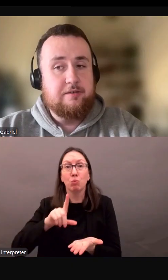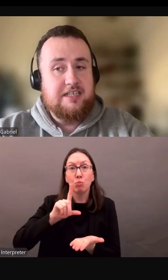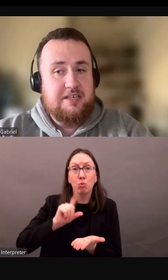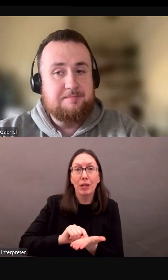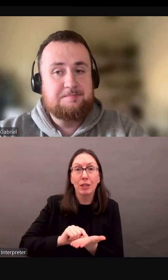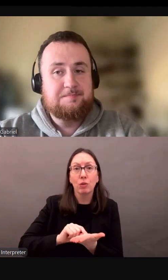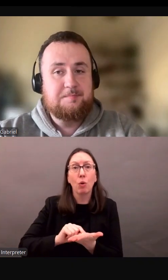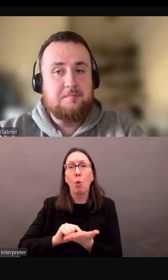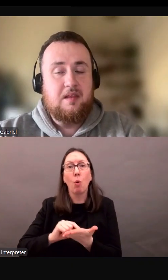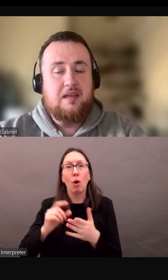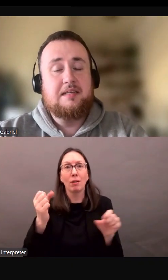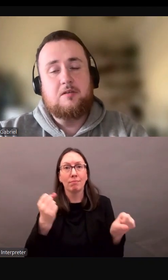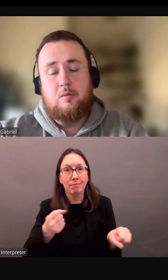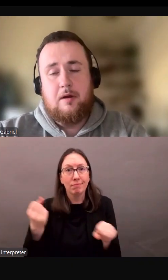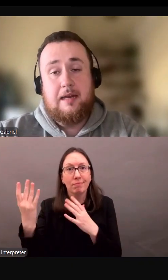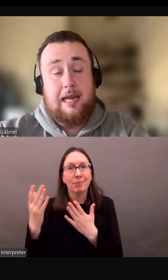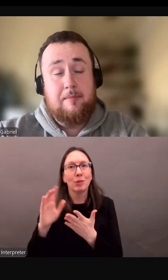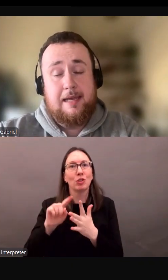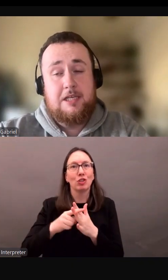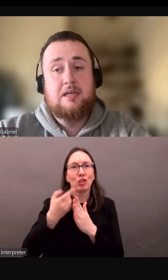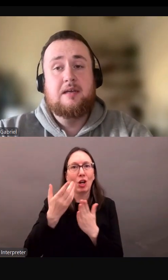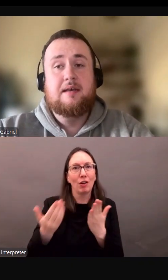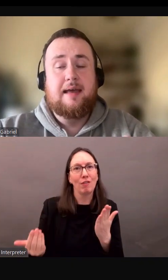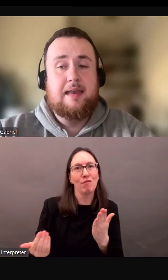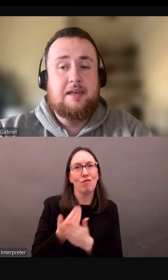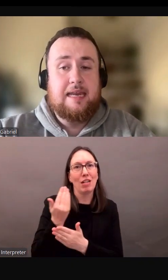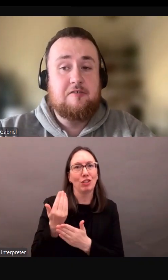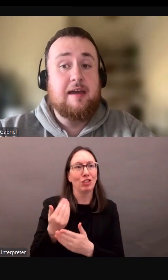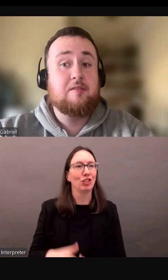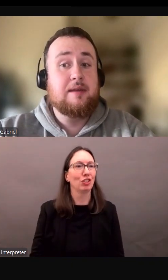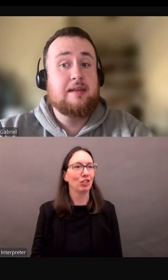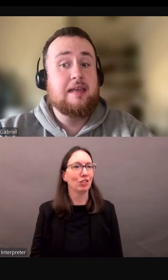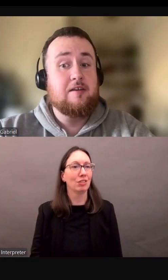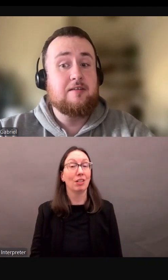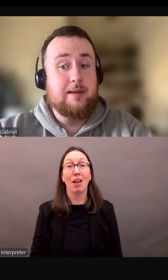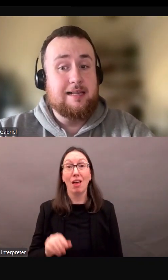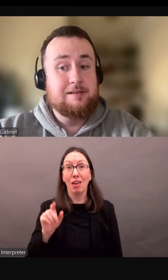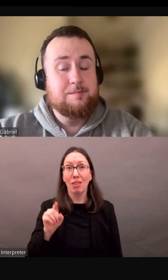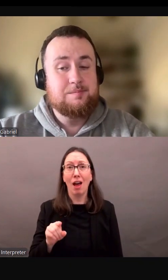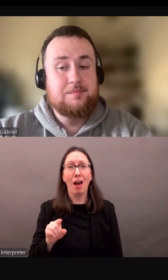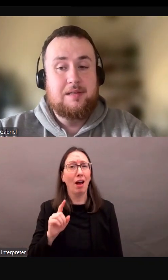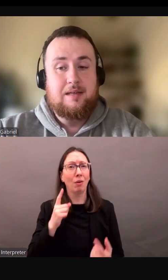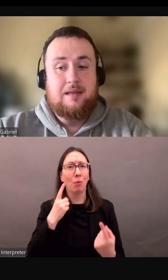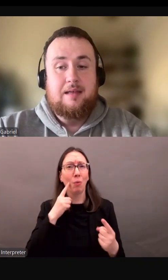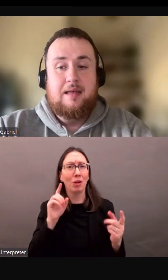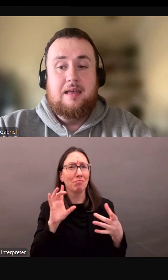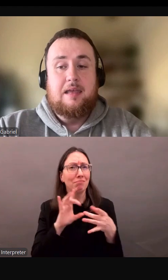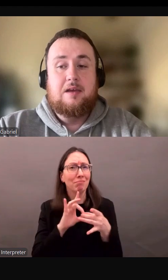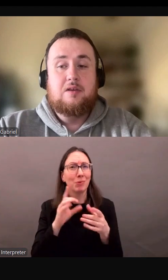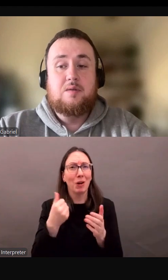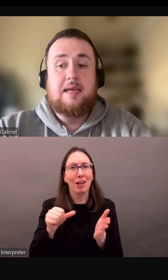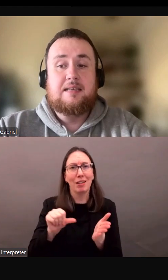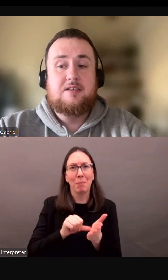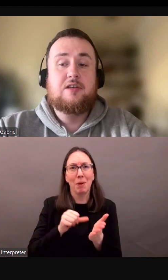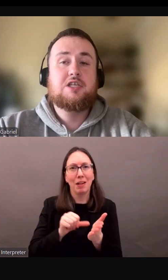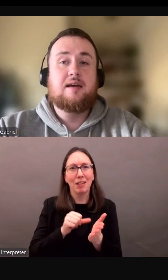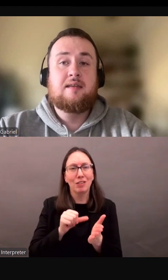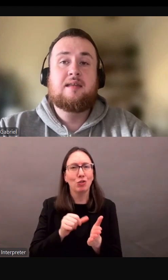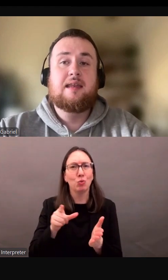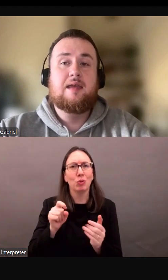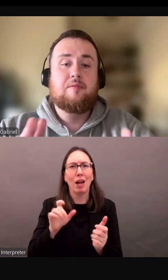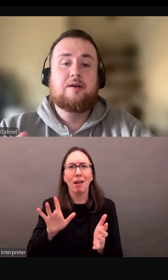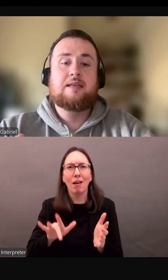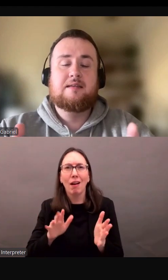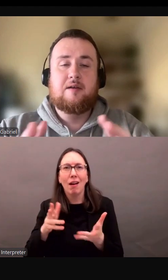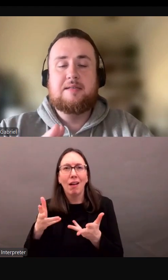fresh. This will work on any page, and you can interact with it there as well. You could also take a screenshot at